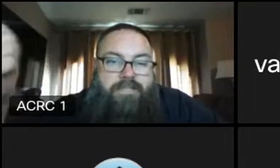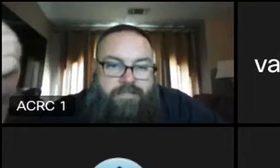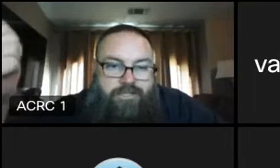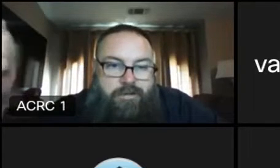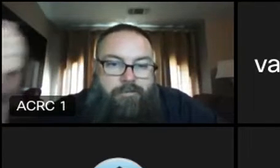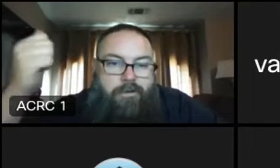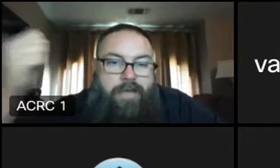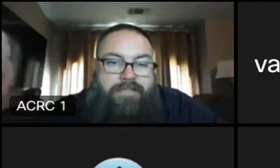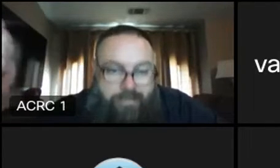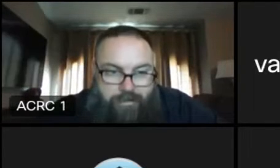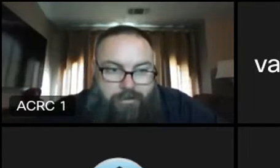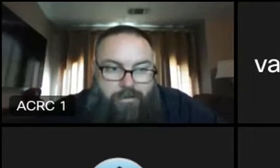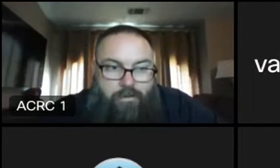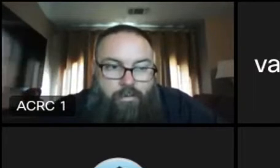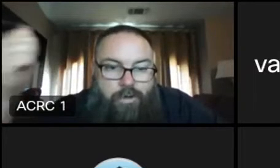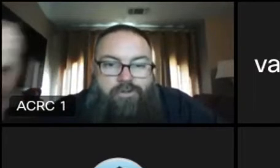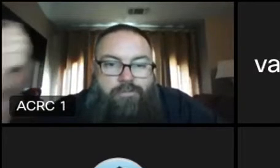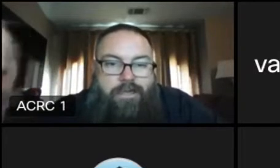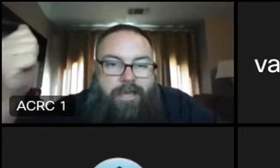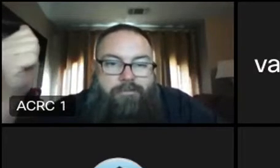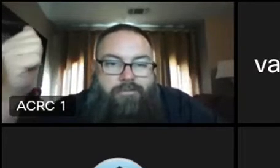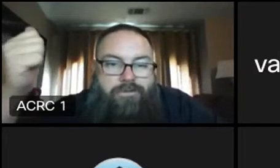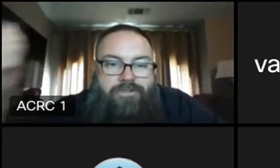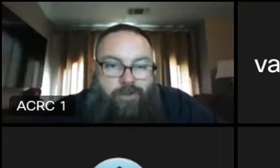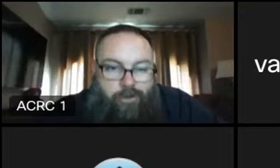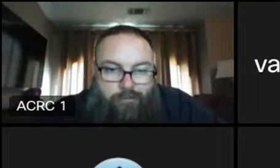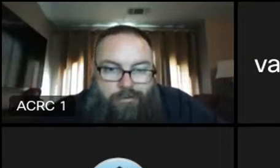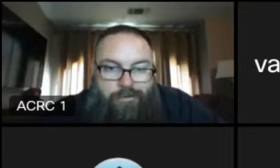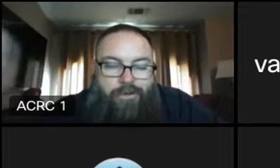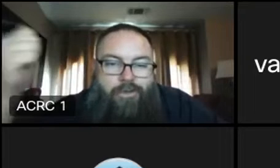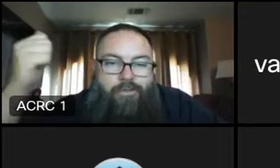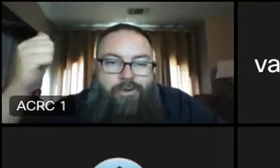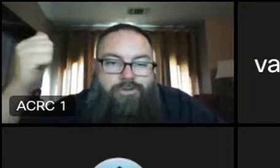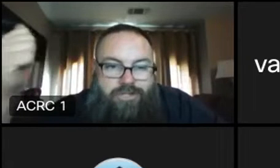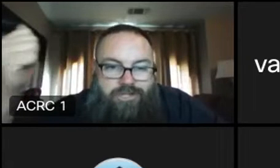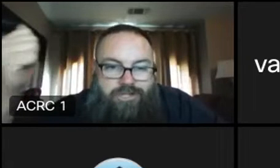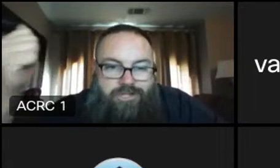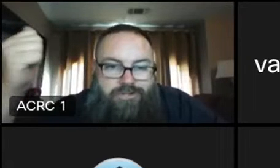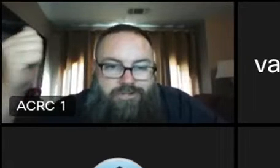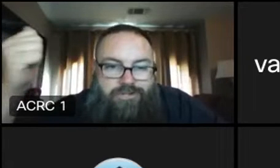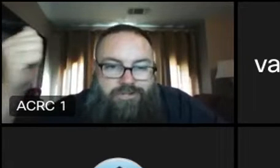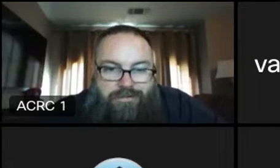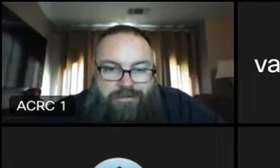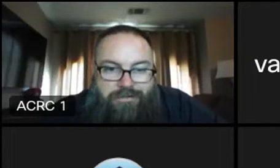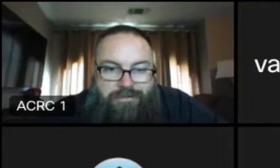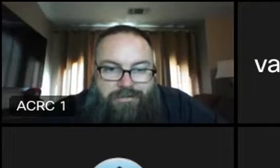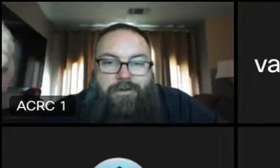what percentage of your capacity will you be able to serve through traditional